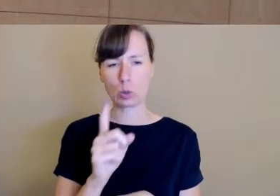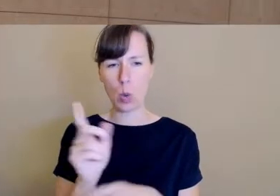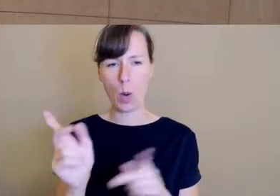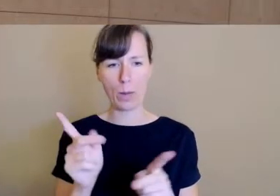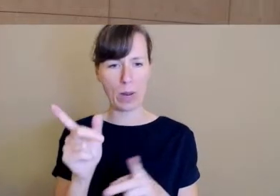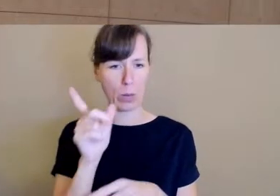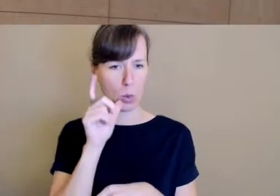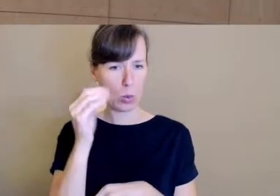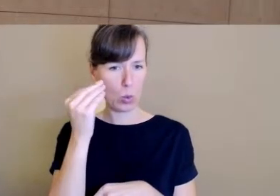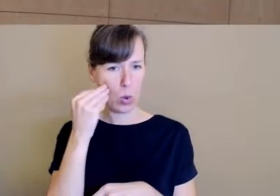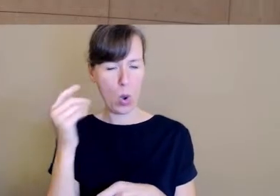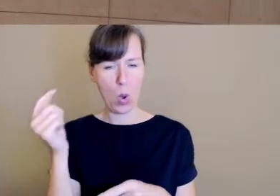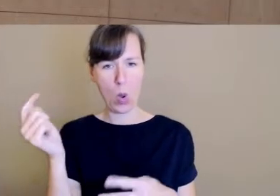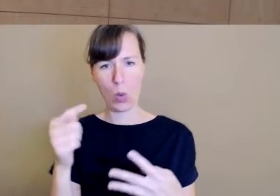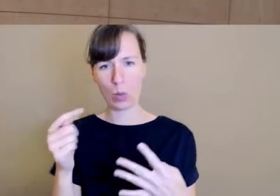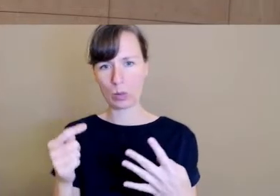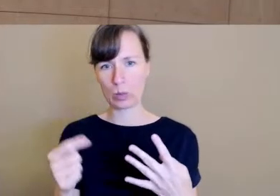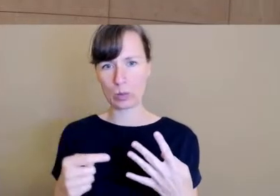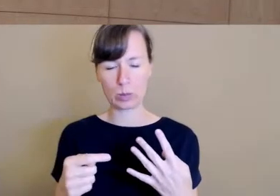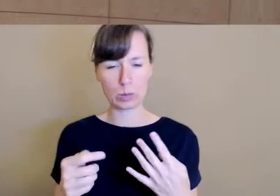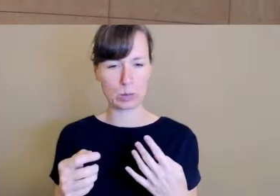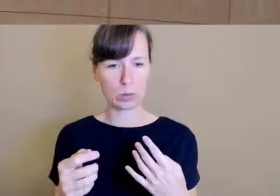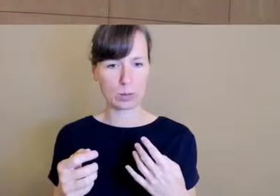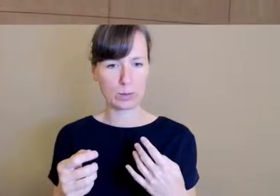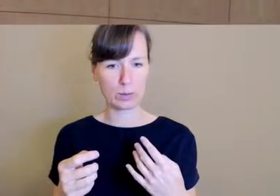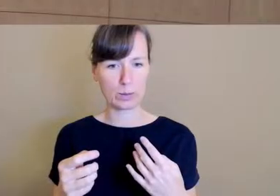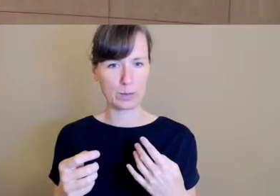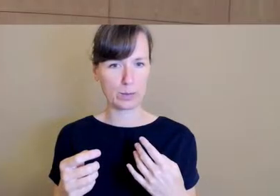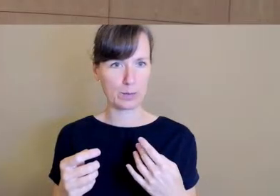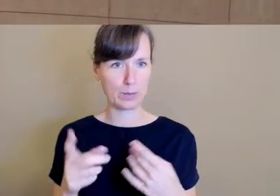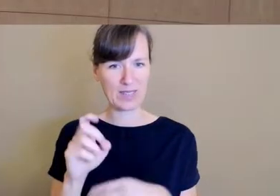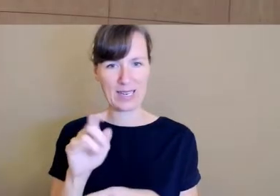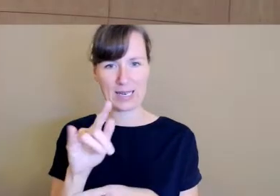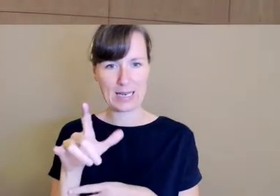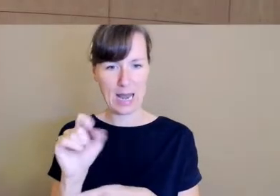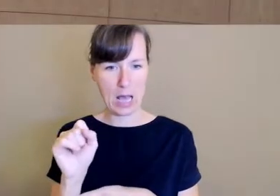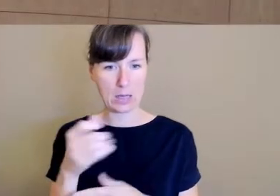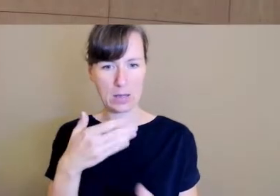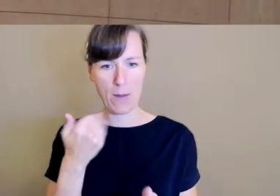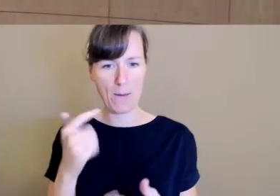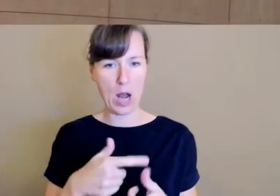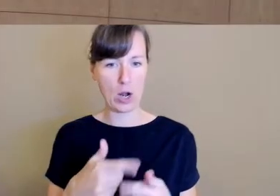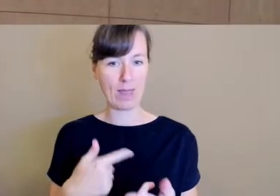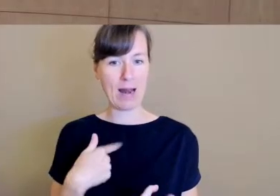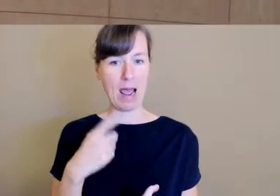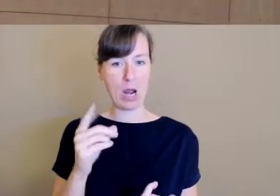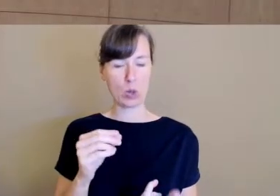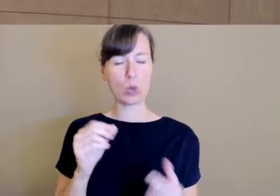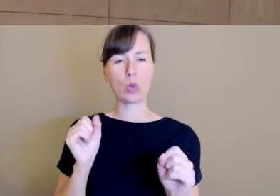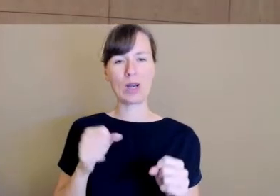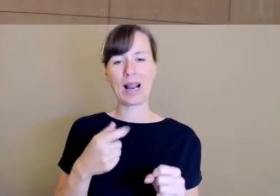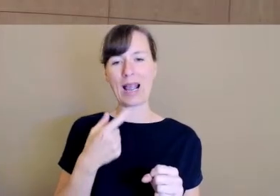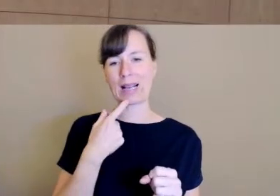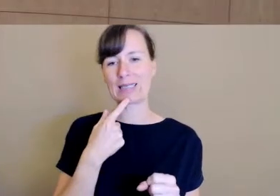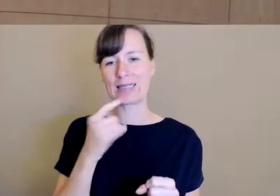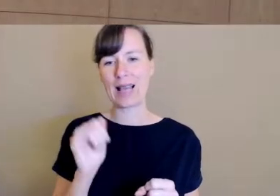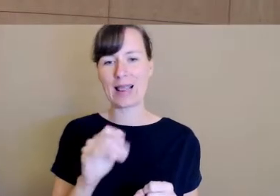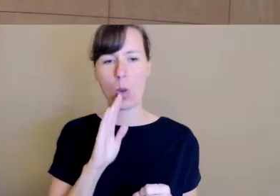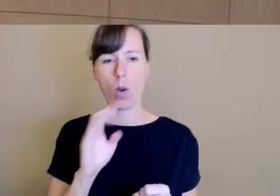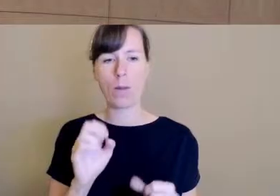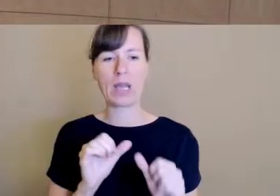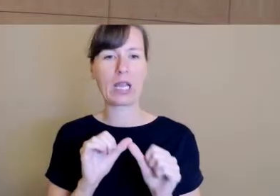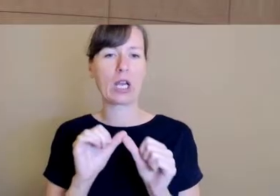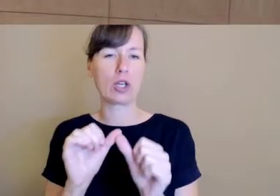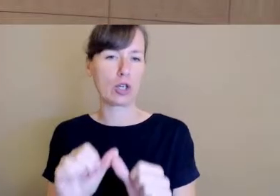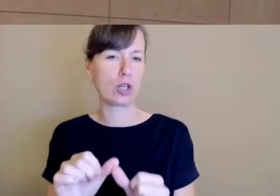than I do can say that that would be enduring work. There's no point doing it and then finding out that 5 years later that